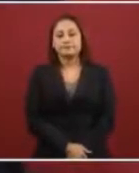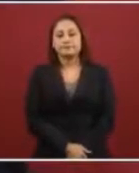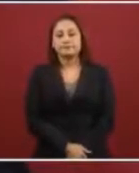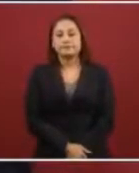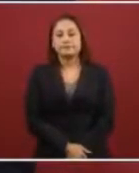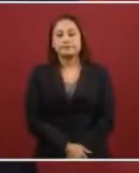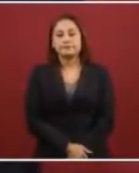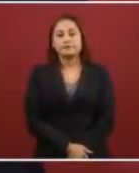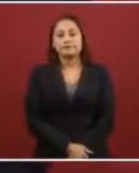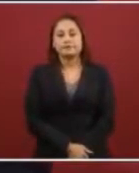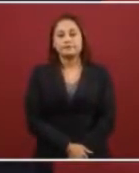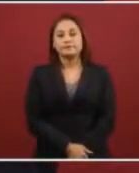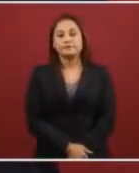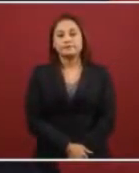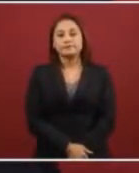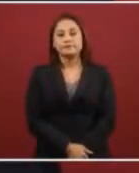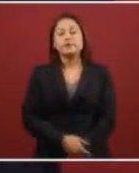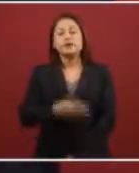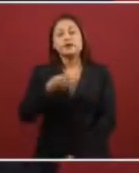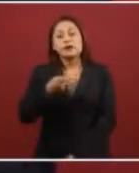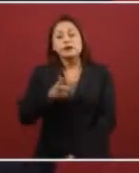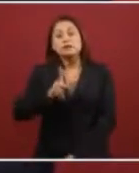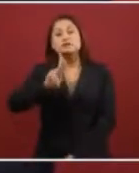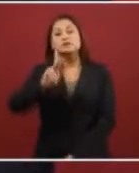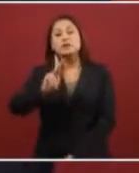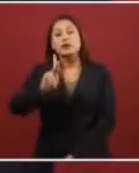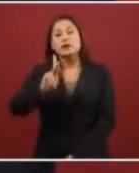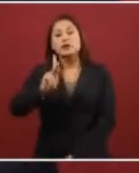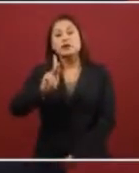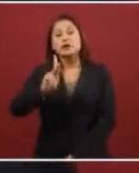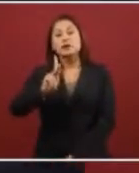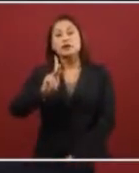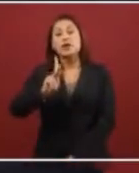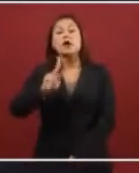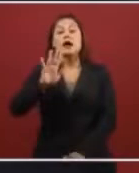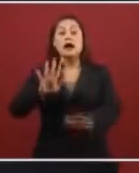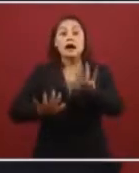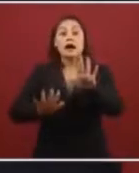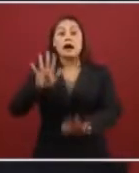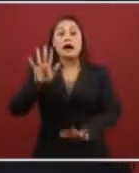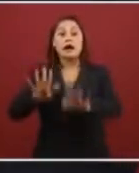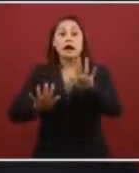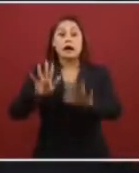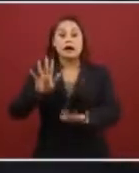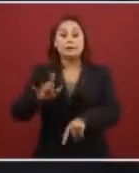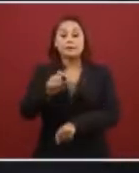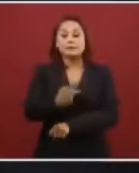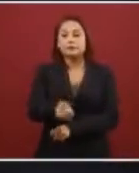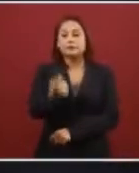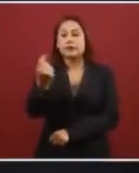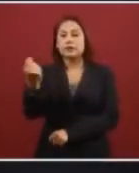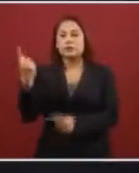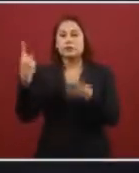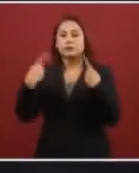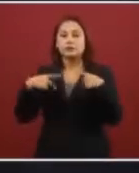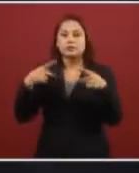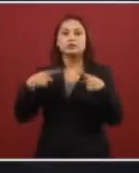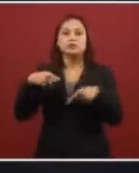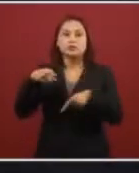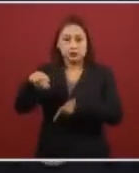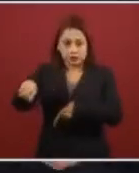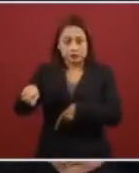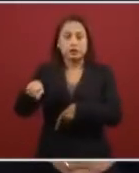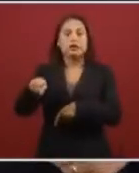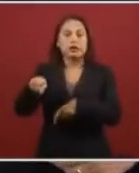que no fueron tomados en cuenta quienes sí son productores. So let's say that you found that a